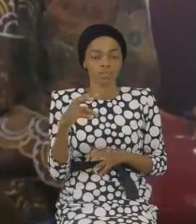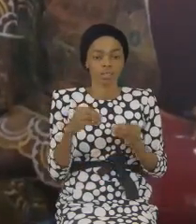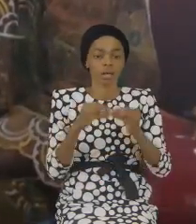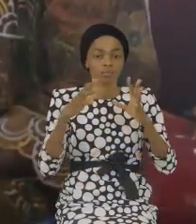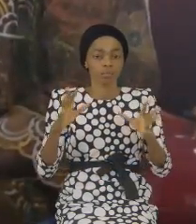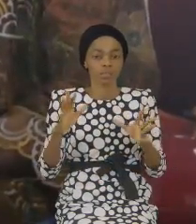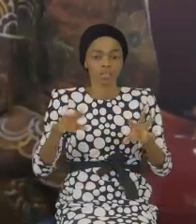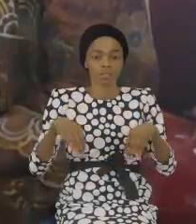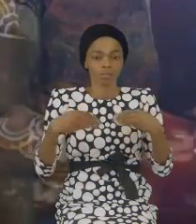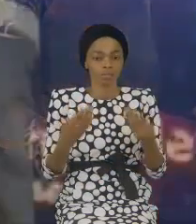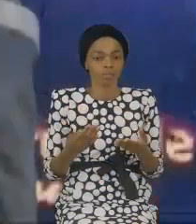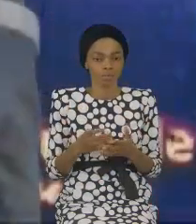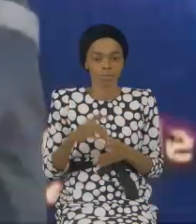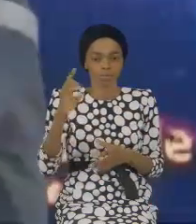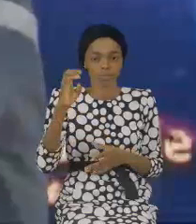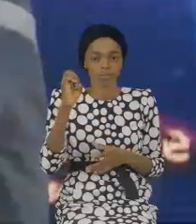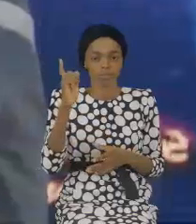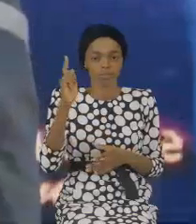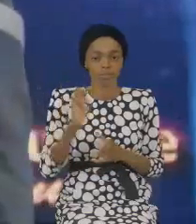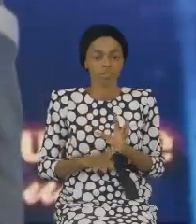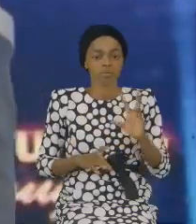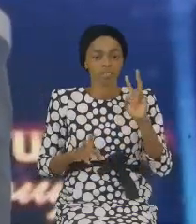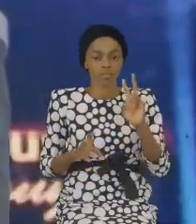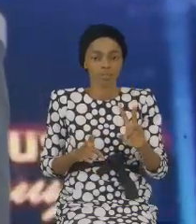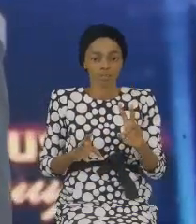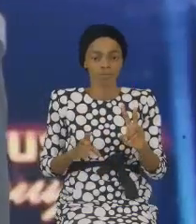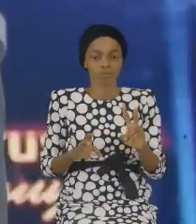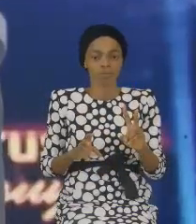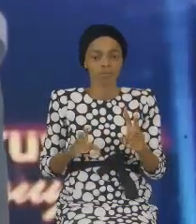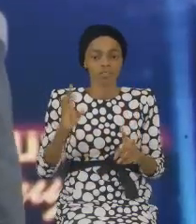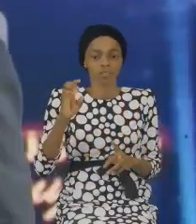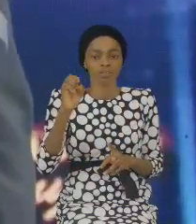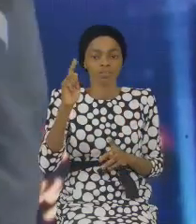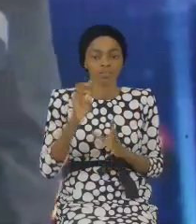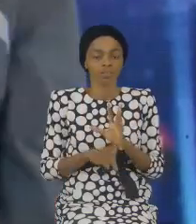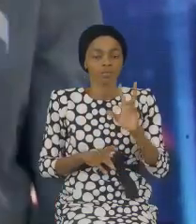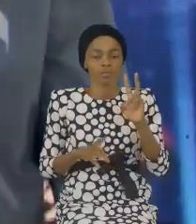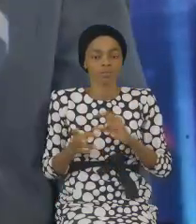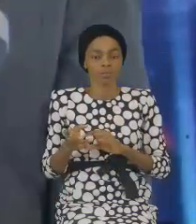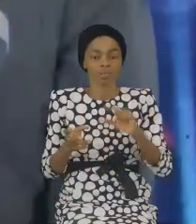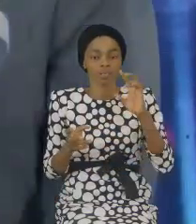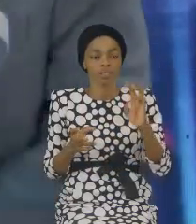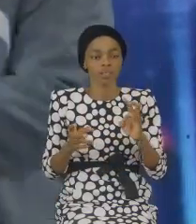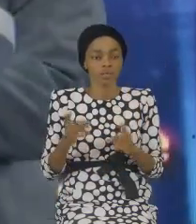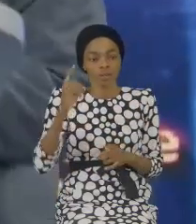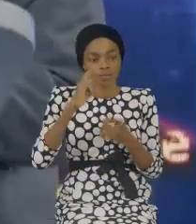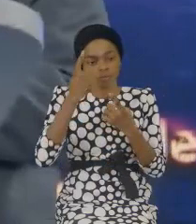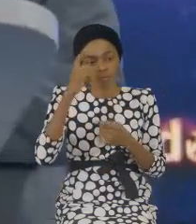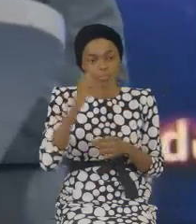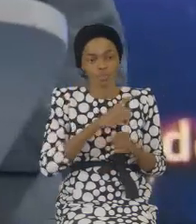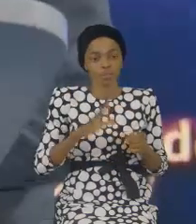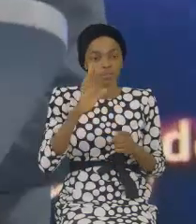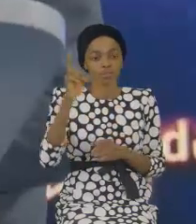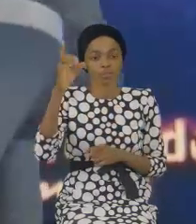provision. In Deuteronomy chapter 2, reading from verse 7. Deuteronomy chapter 2, verse 7. For the Lord thy God has